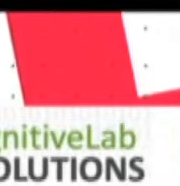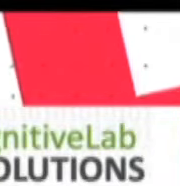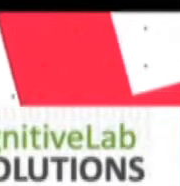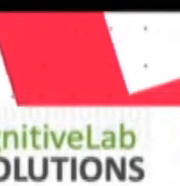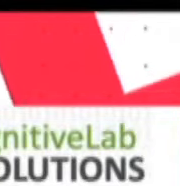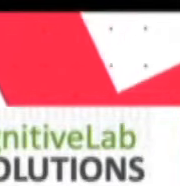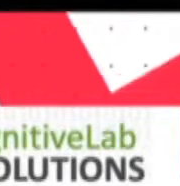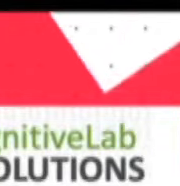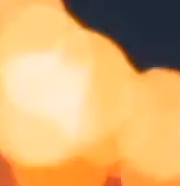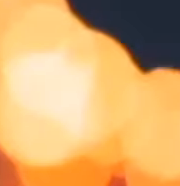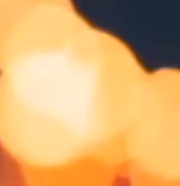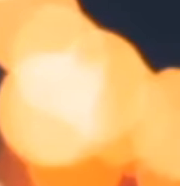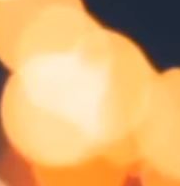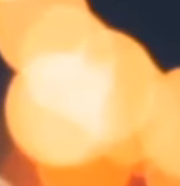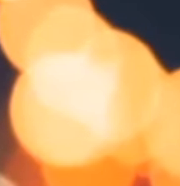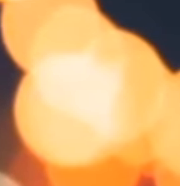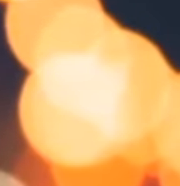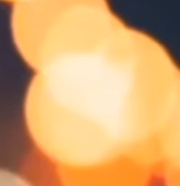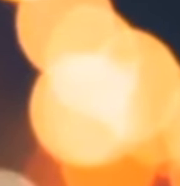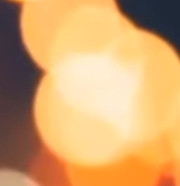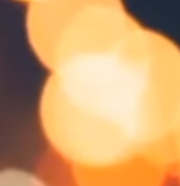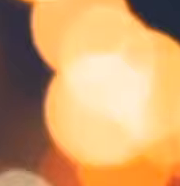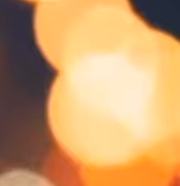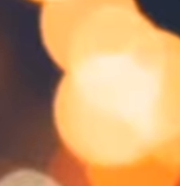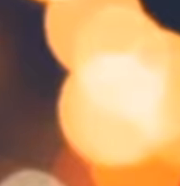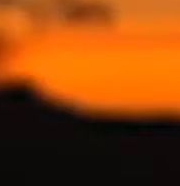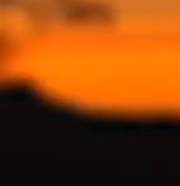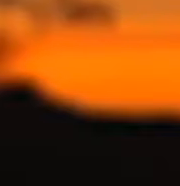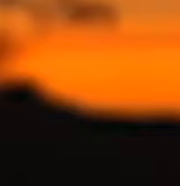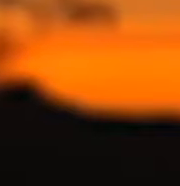winning. Terms and conditions apply.